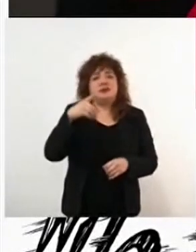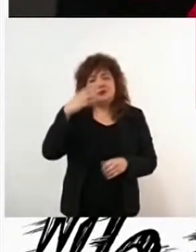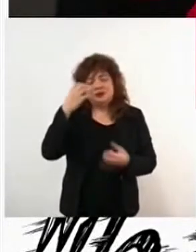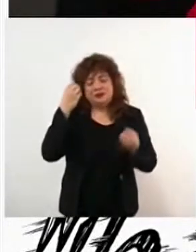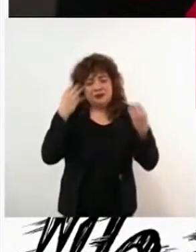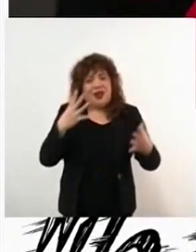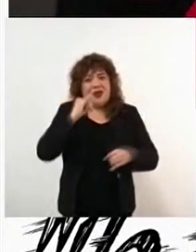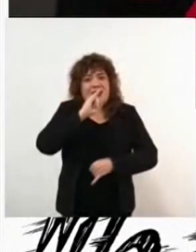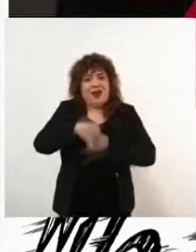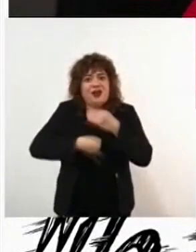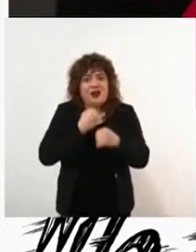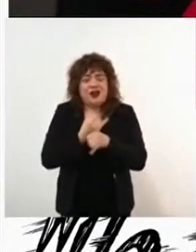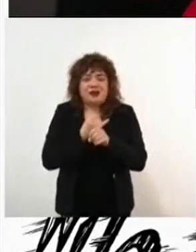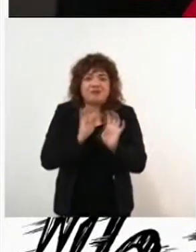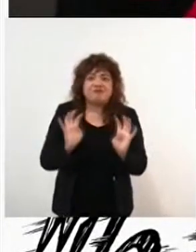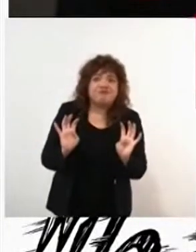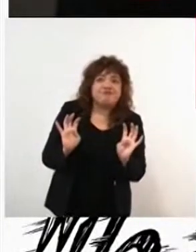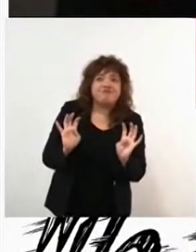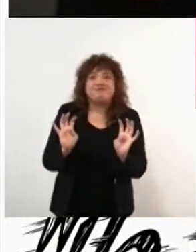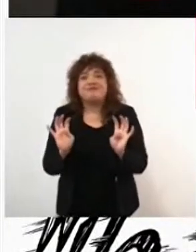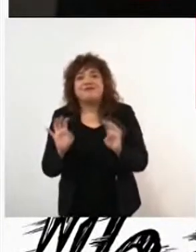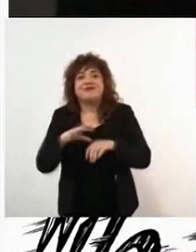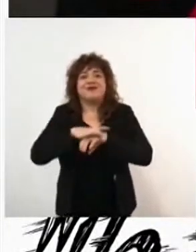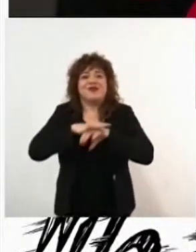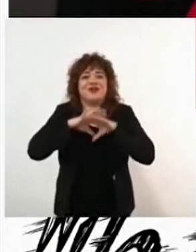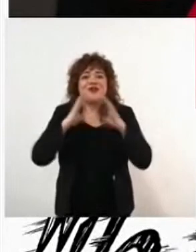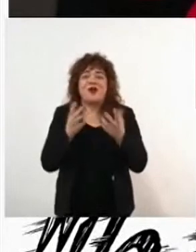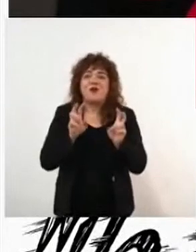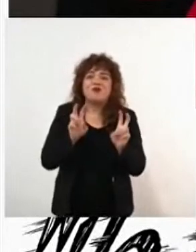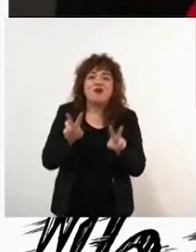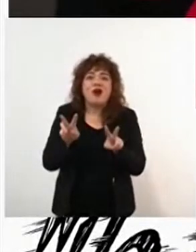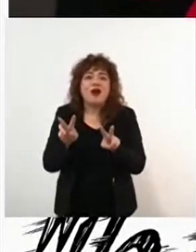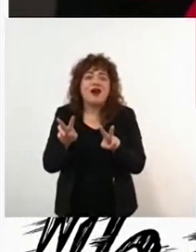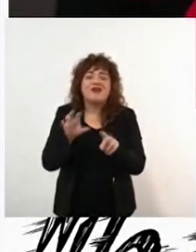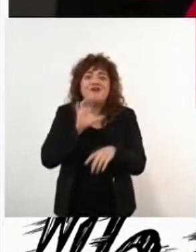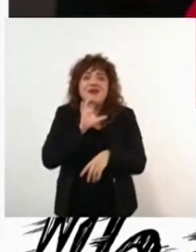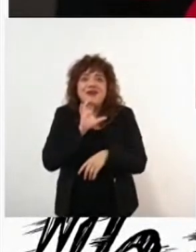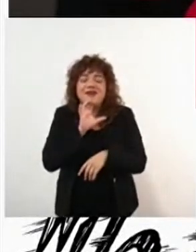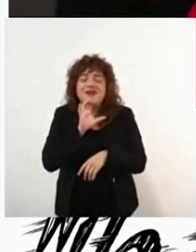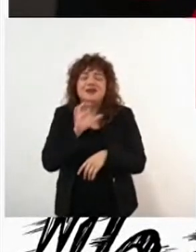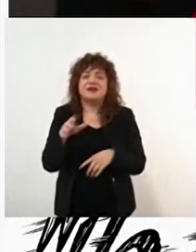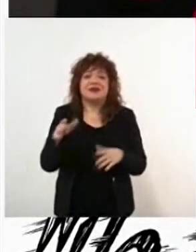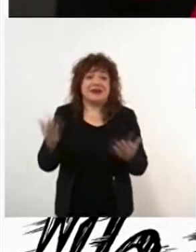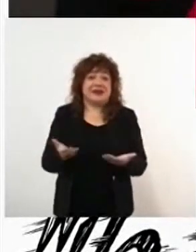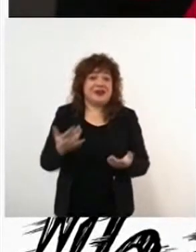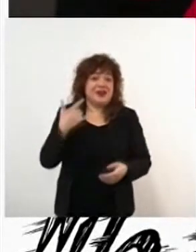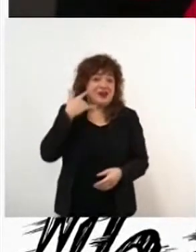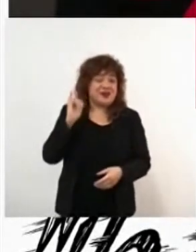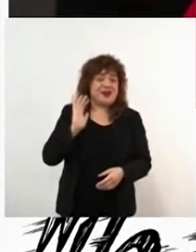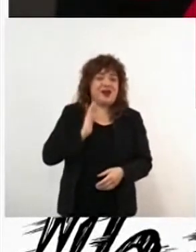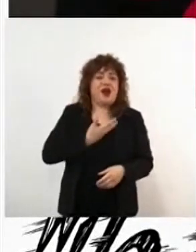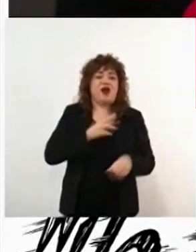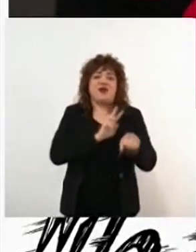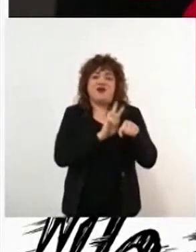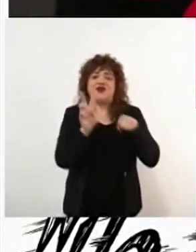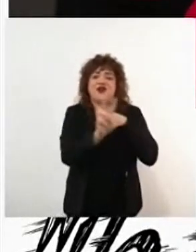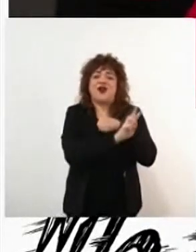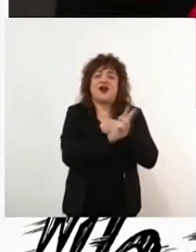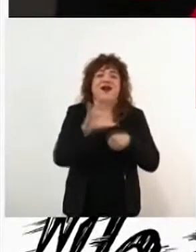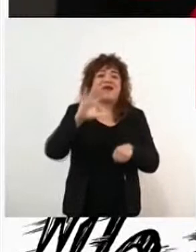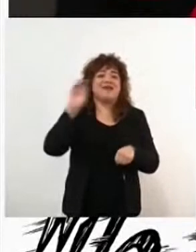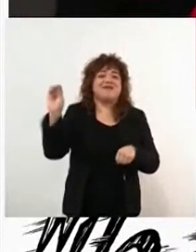international viewers watching from around the globe, but in particular, we have a small number here in California, namely our Virgin Orbit employees, that